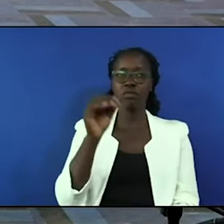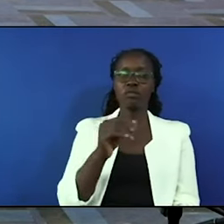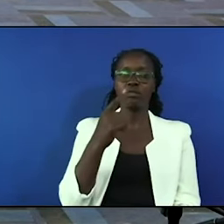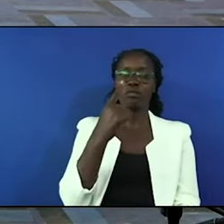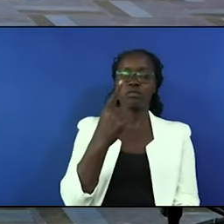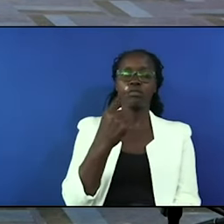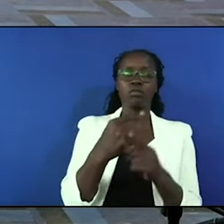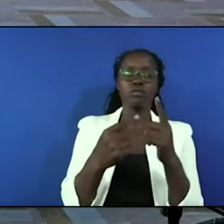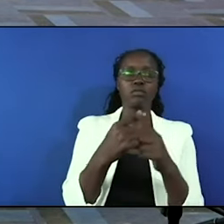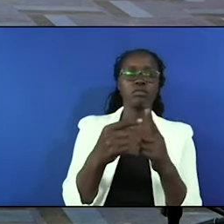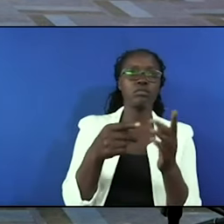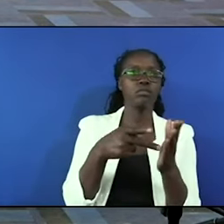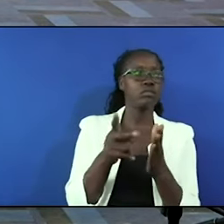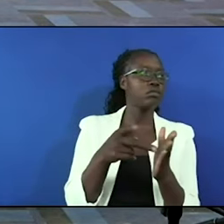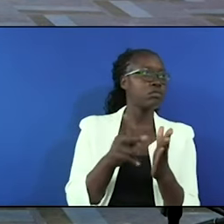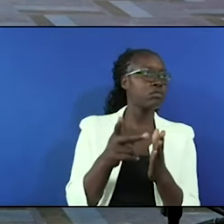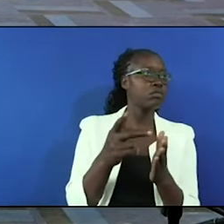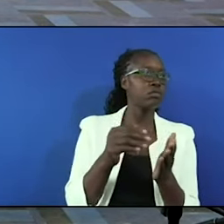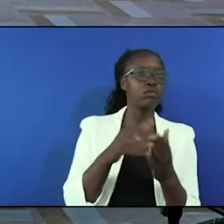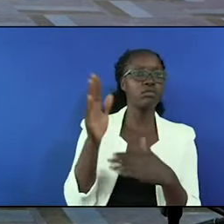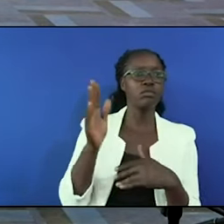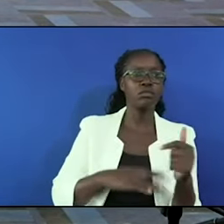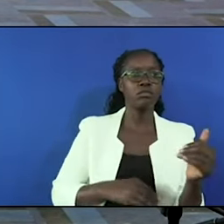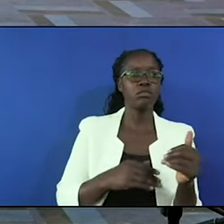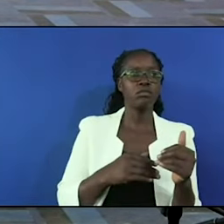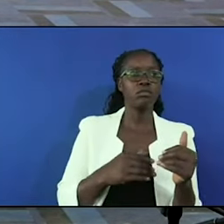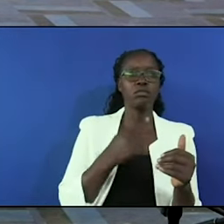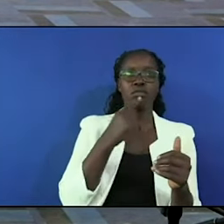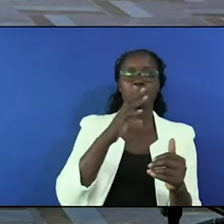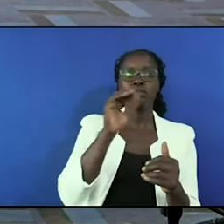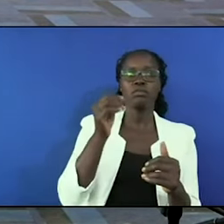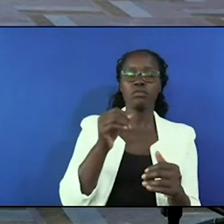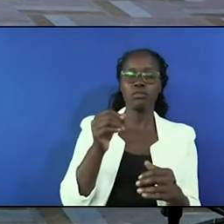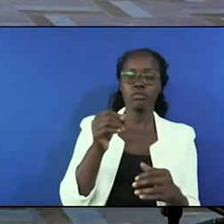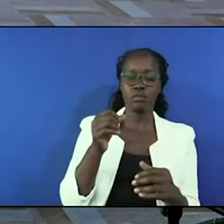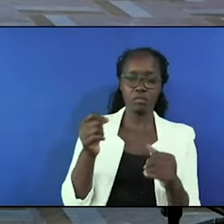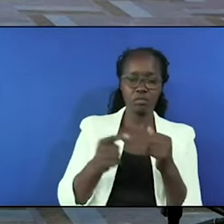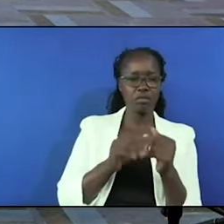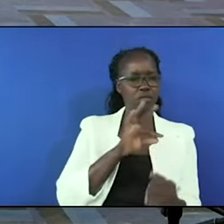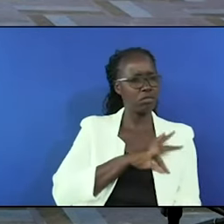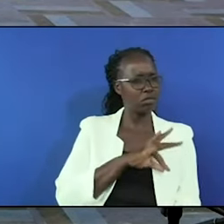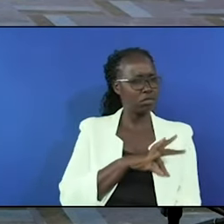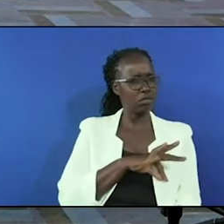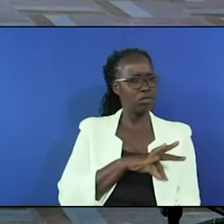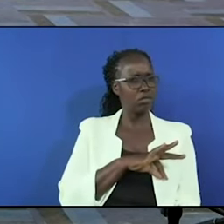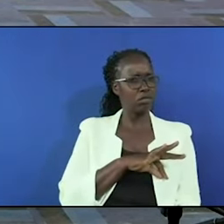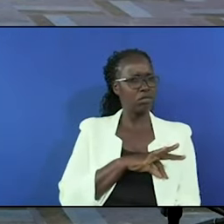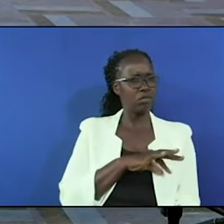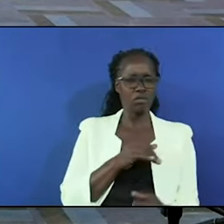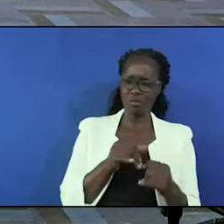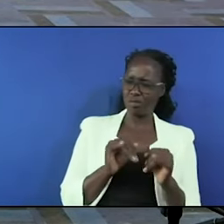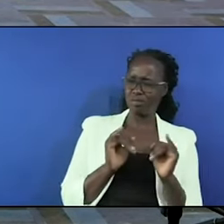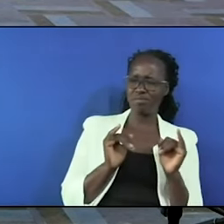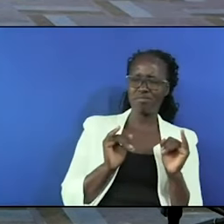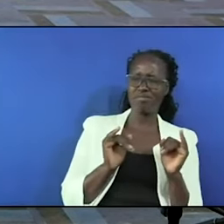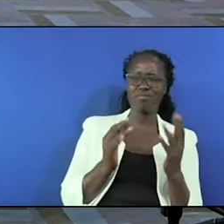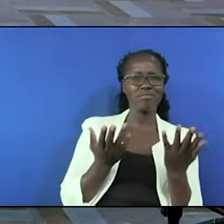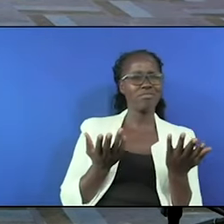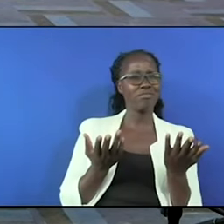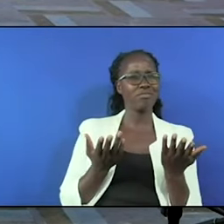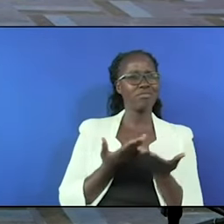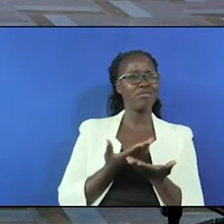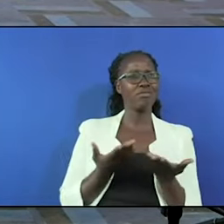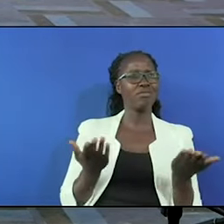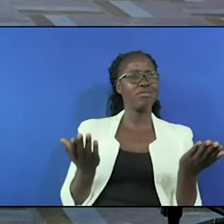more than 100% of a monthly income. I have tried, by the way. You know, these things,